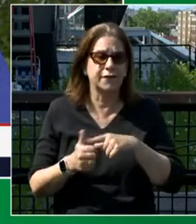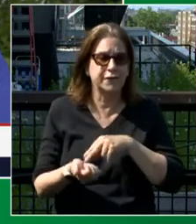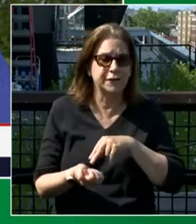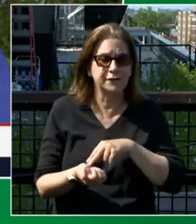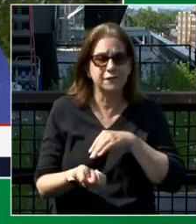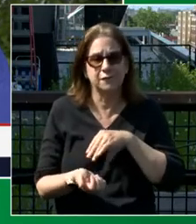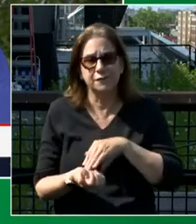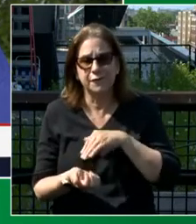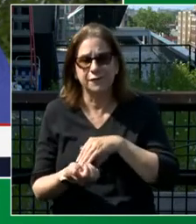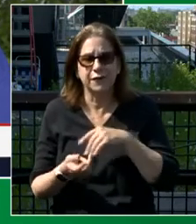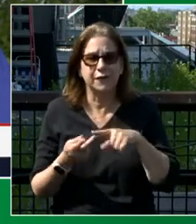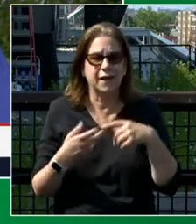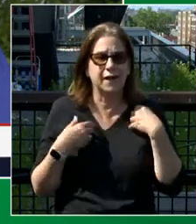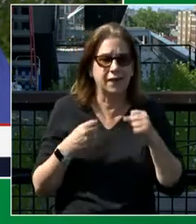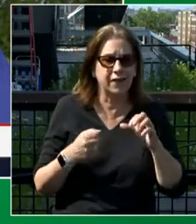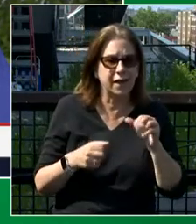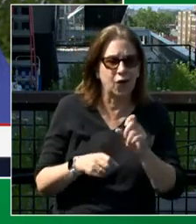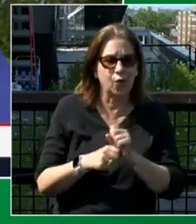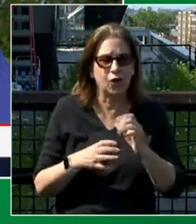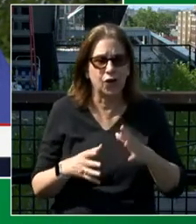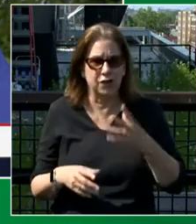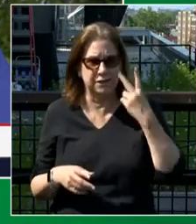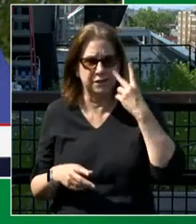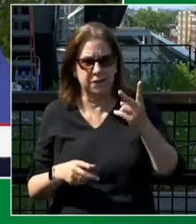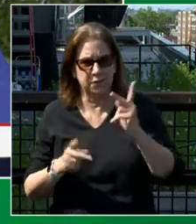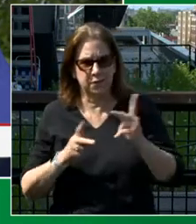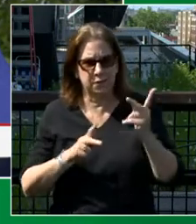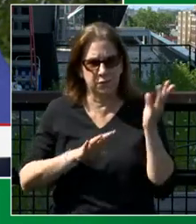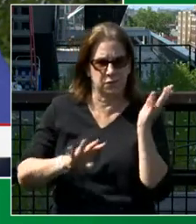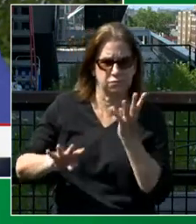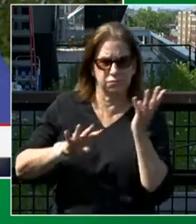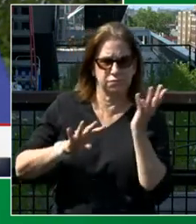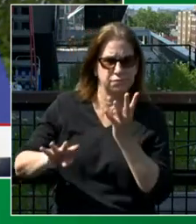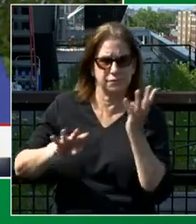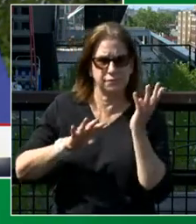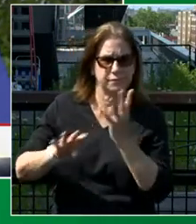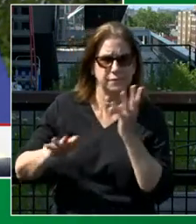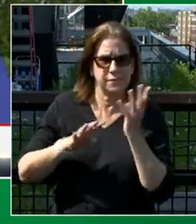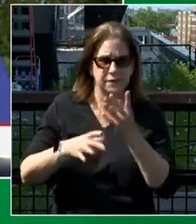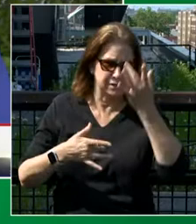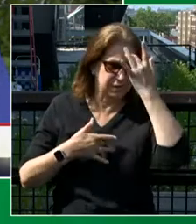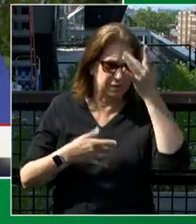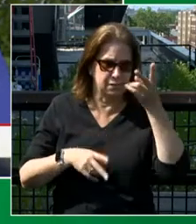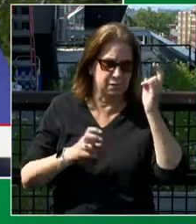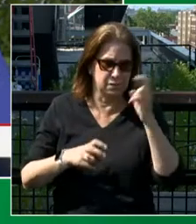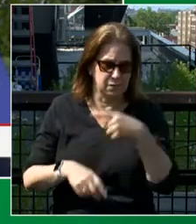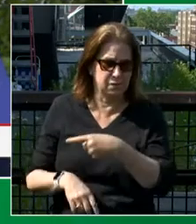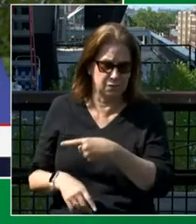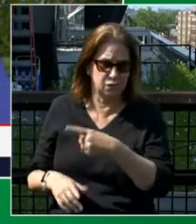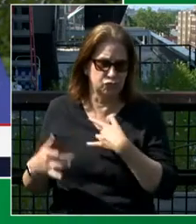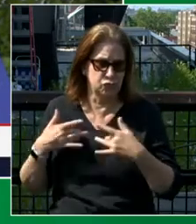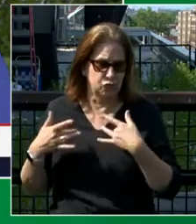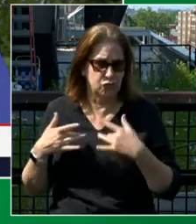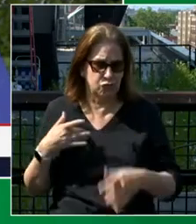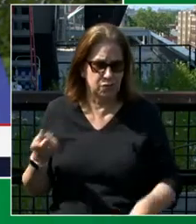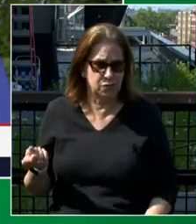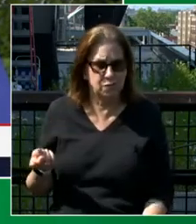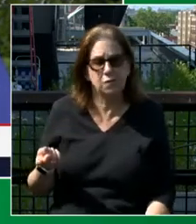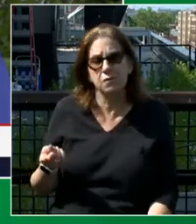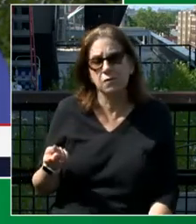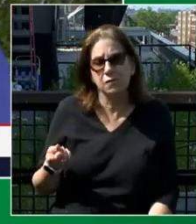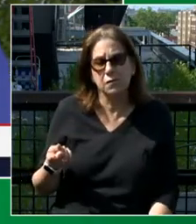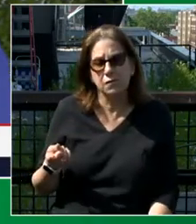safety, and are willing to kind of step into their personal health responsibilities and actually get the vaccine as a